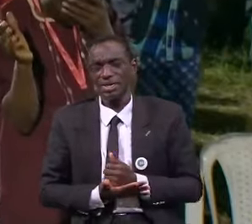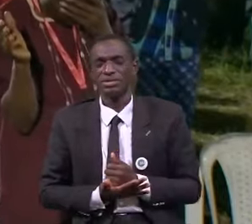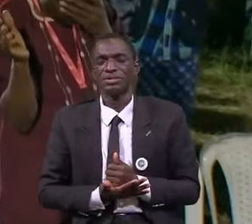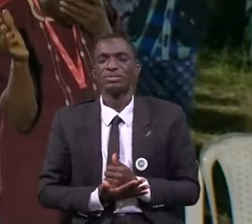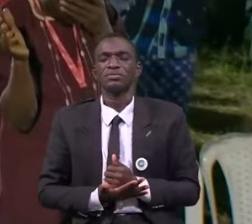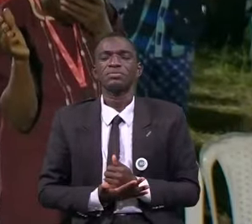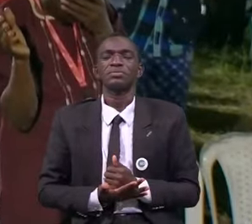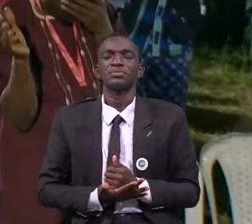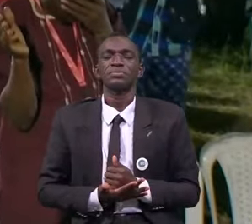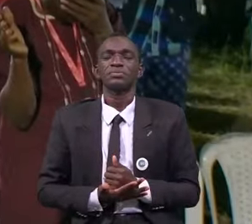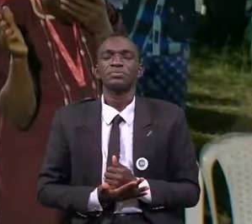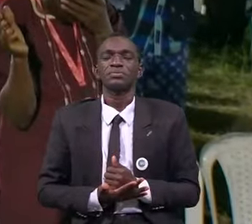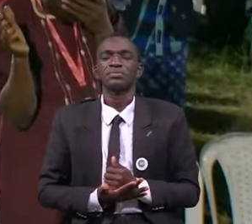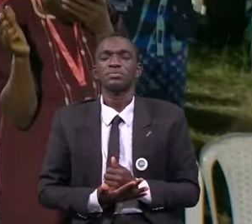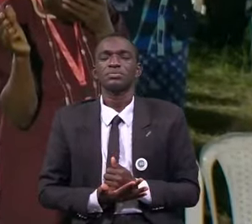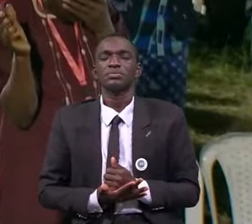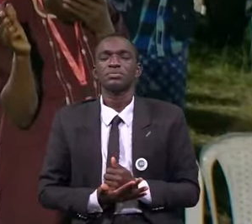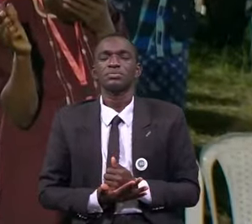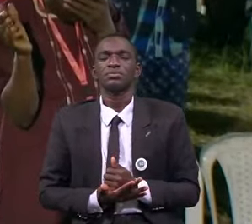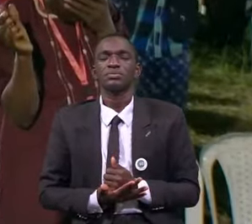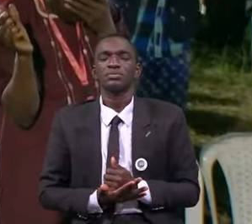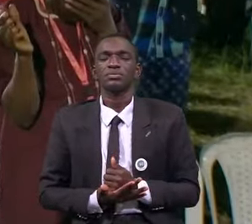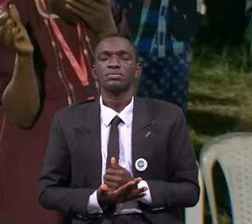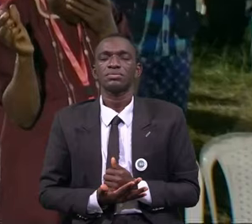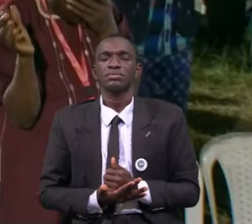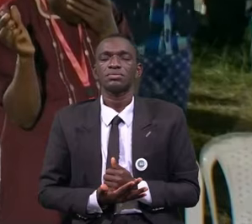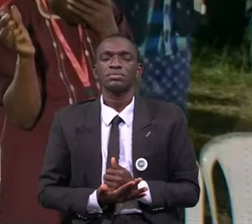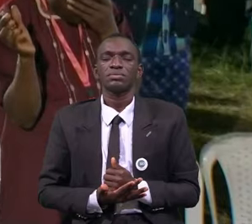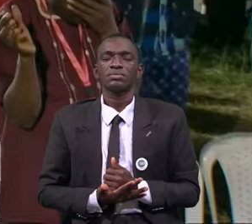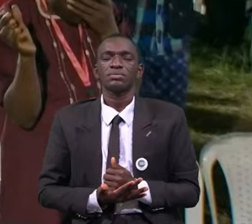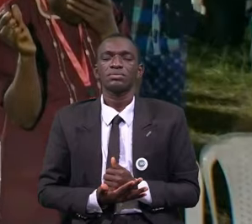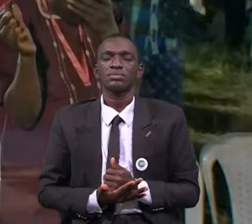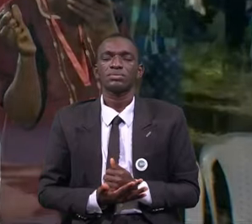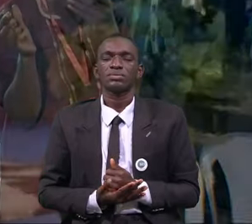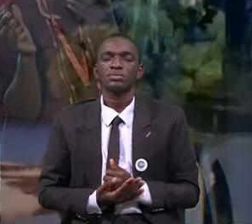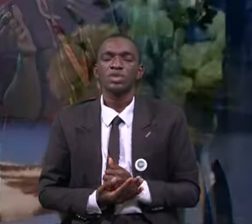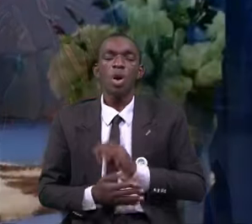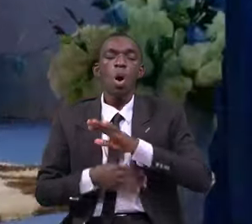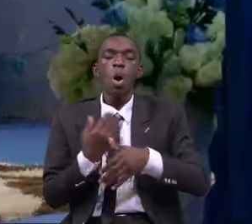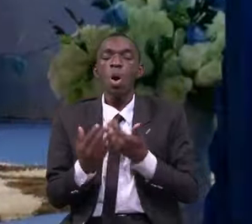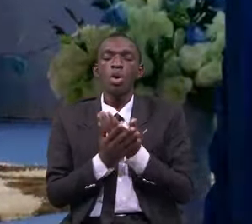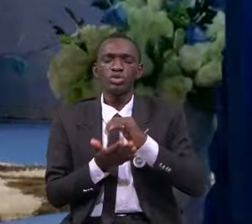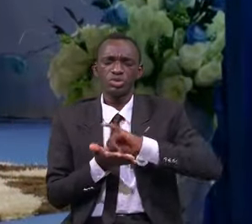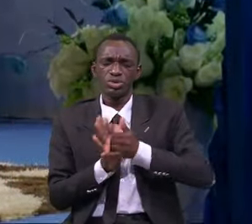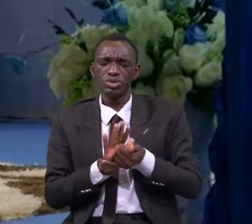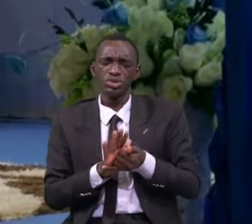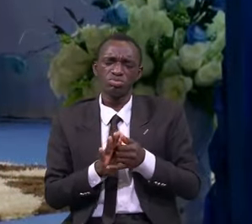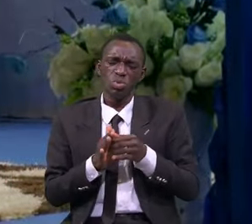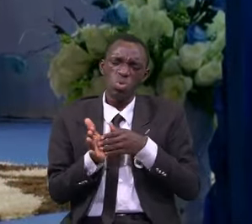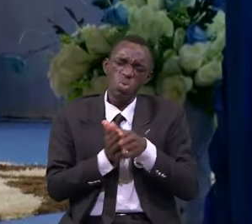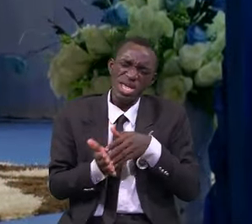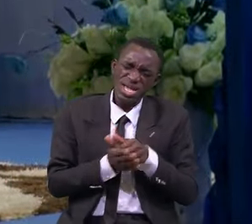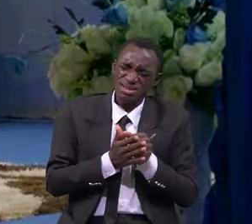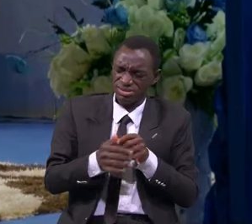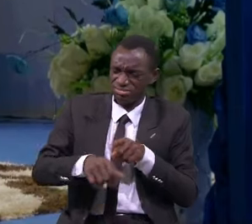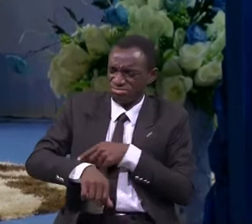Yeah. all those weak nerves and weak muscles